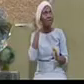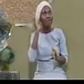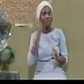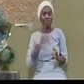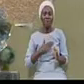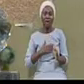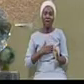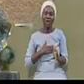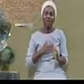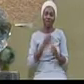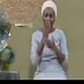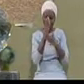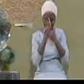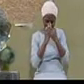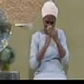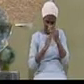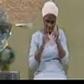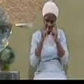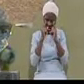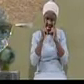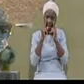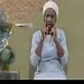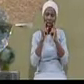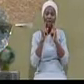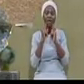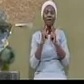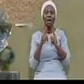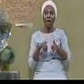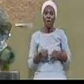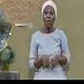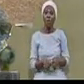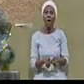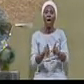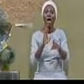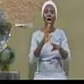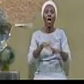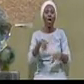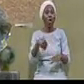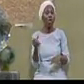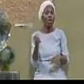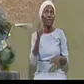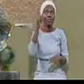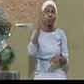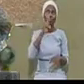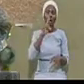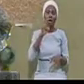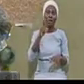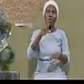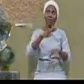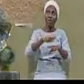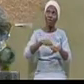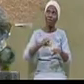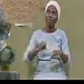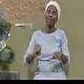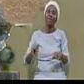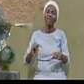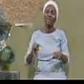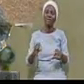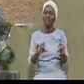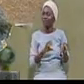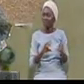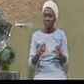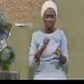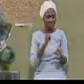Savior. Yeah, my humble cry, while on others thou art